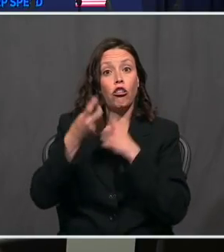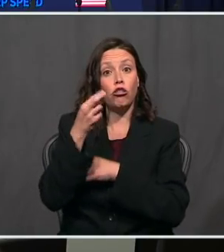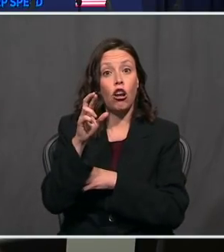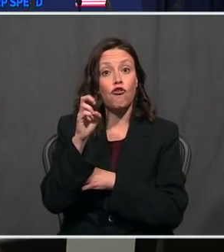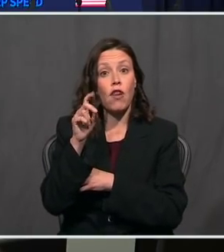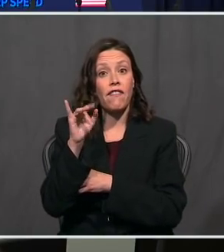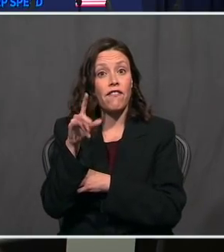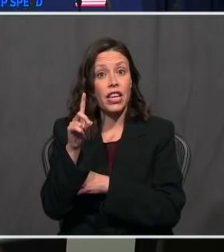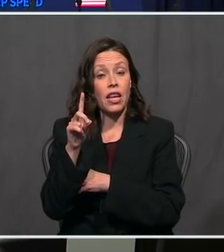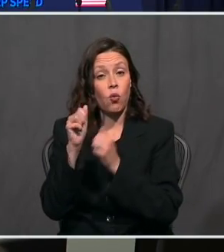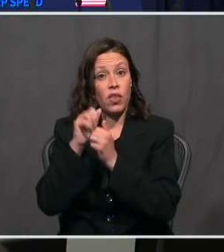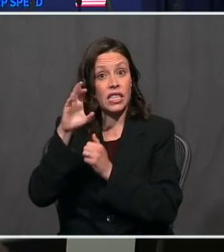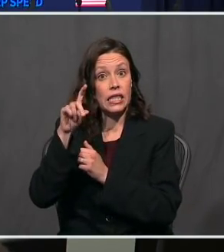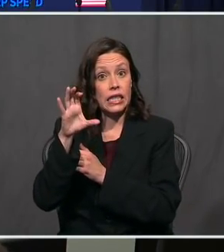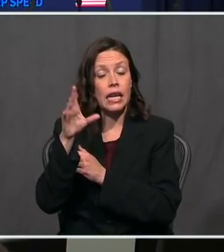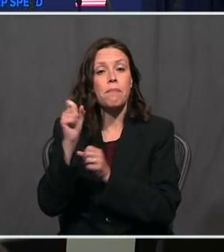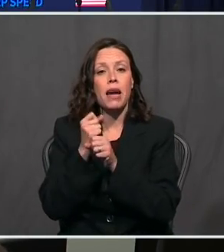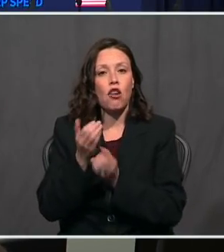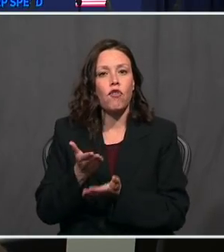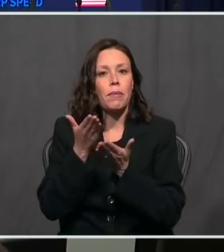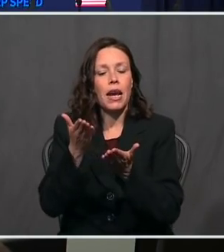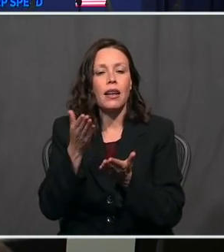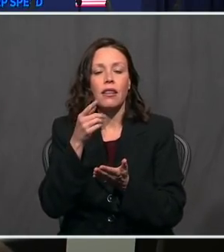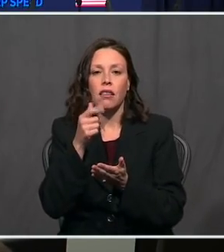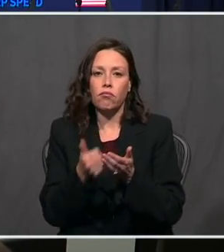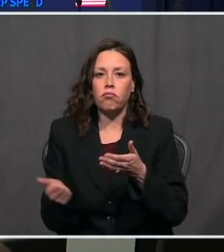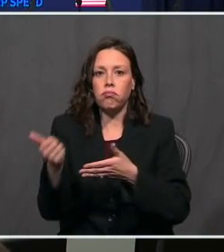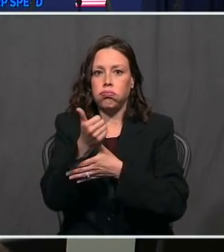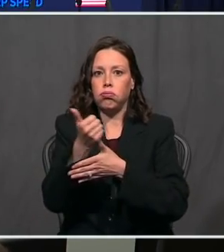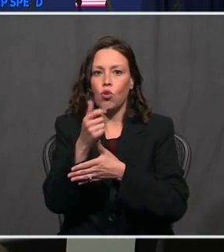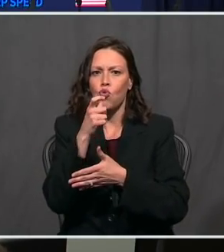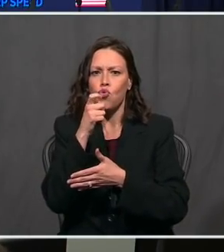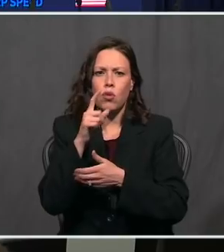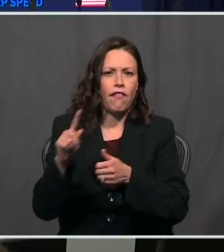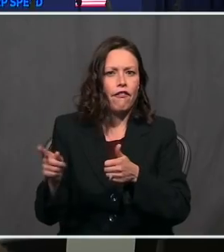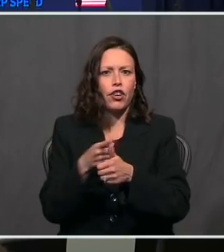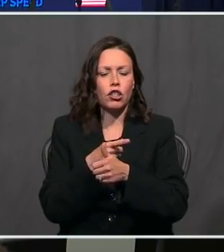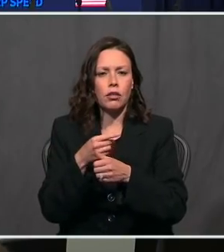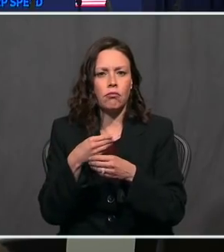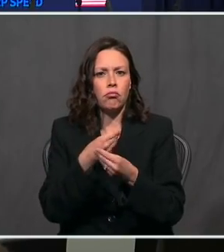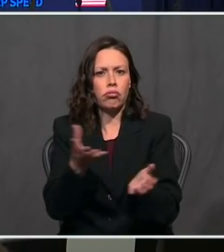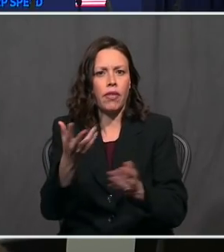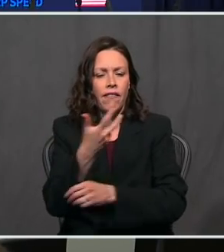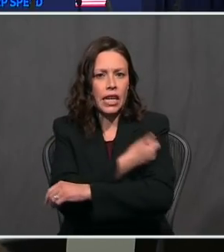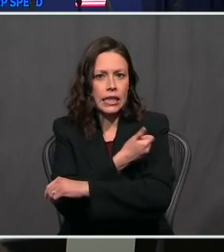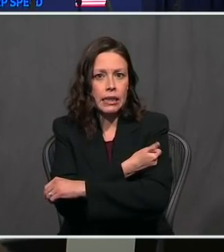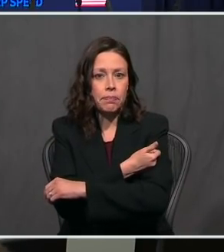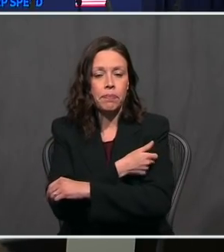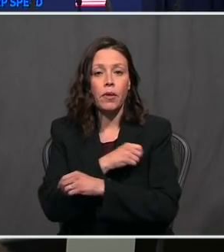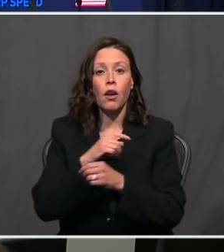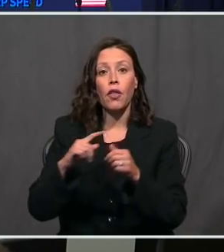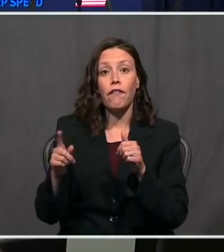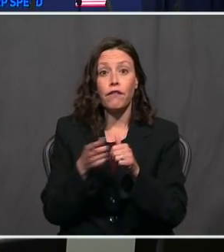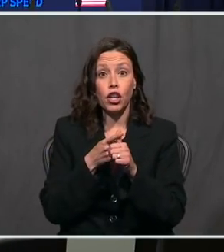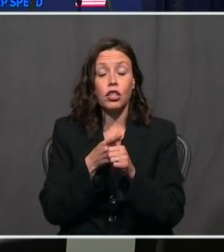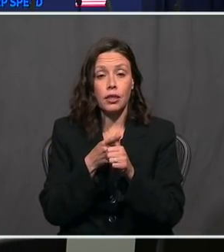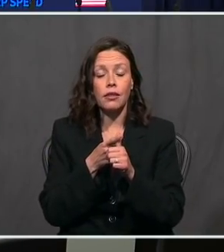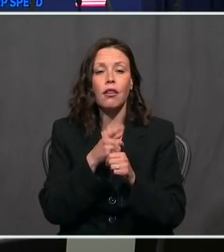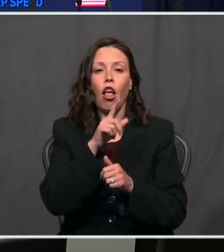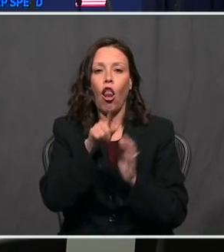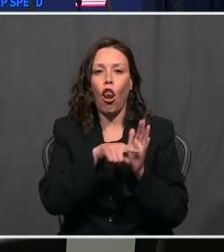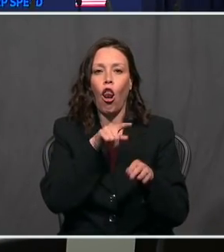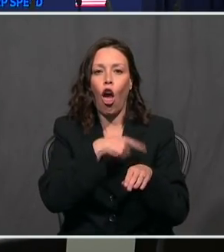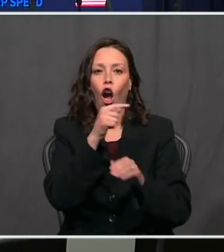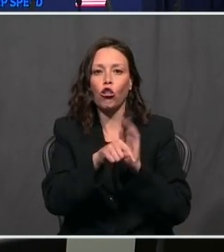made a recommendation for prioritization of who should get the vaccine first. In that first tier, healthcare workers, but also long-term